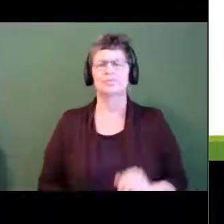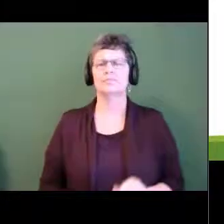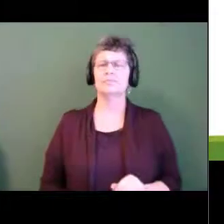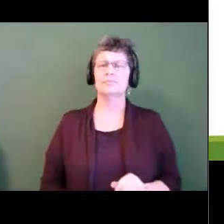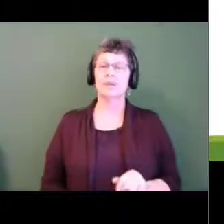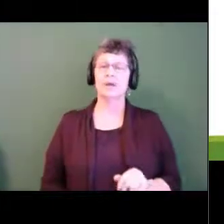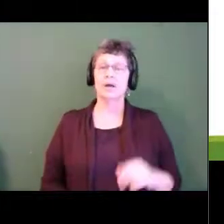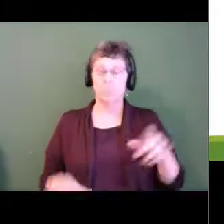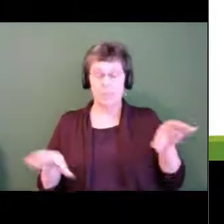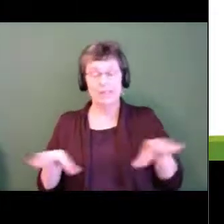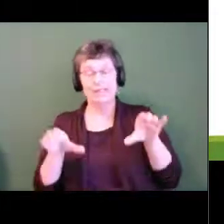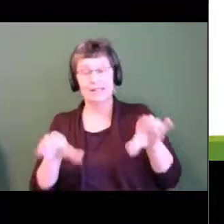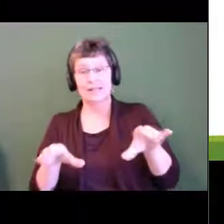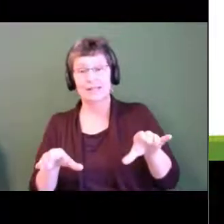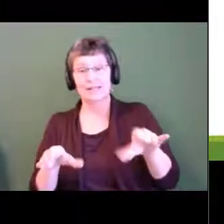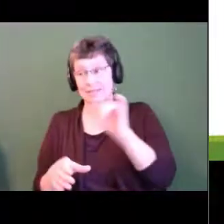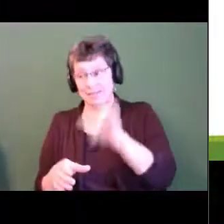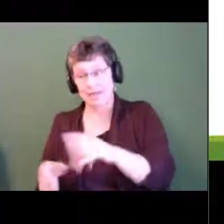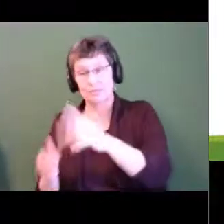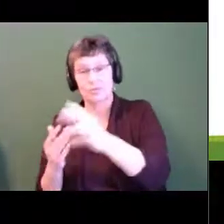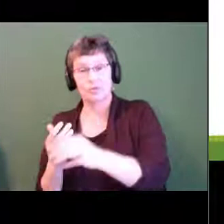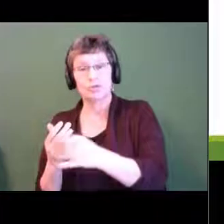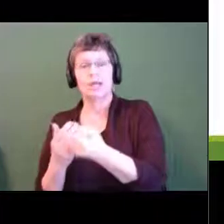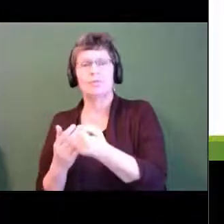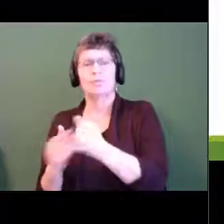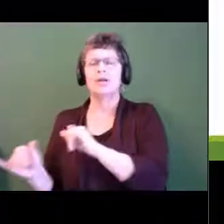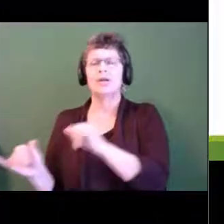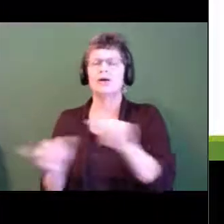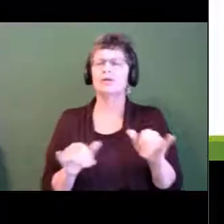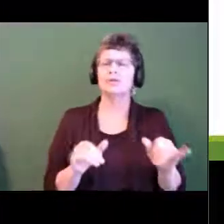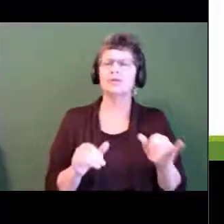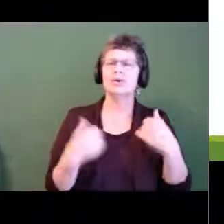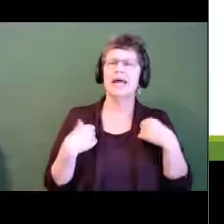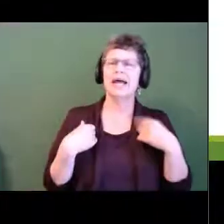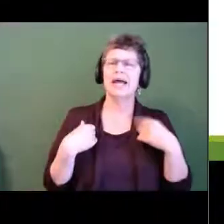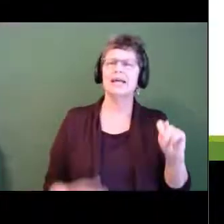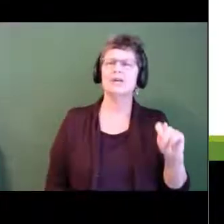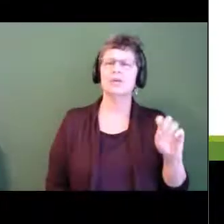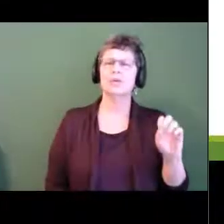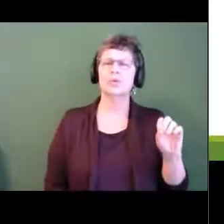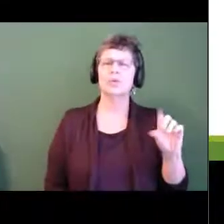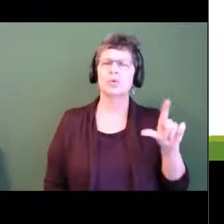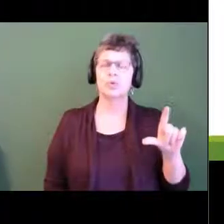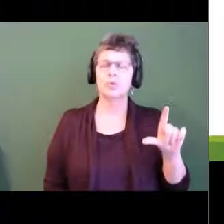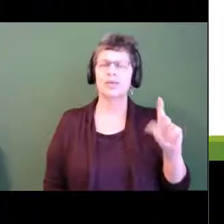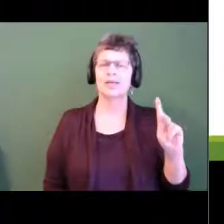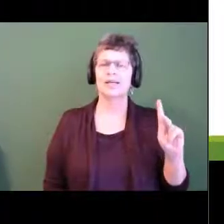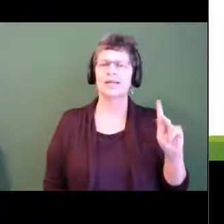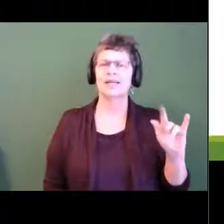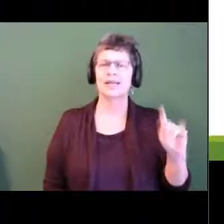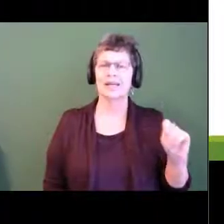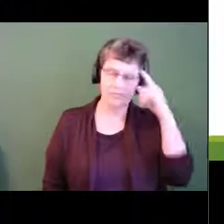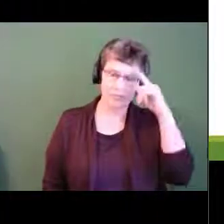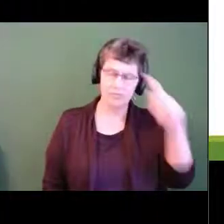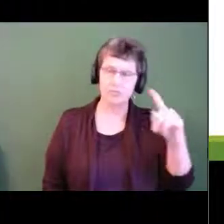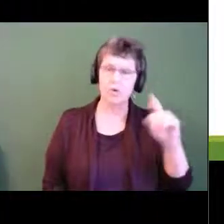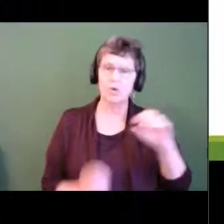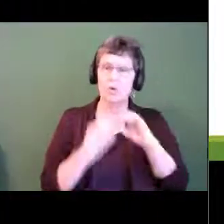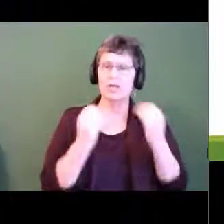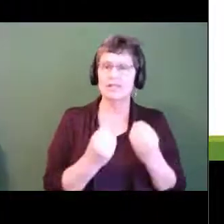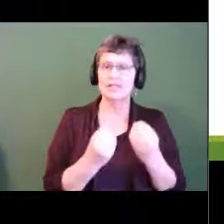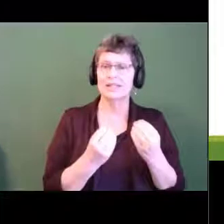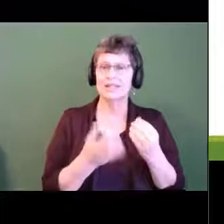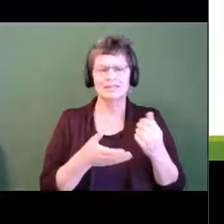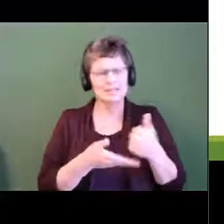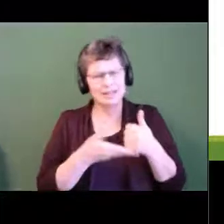organizations about how to identify ageism and how to address ageism and avoid ageism in their own organizations. The other kind of thing that was